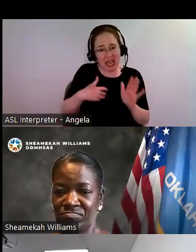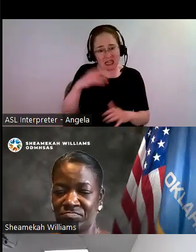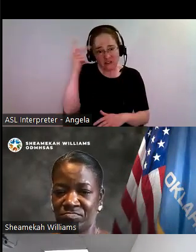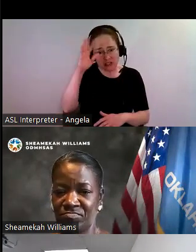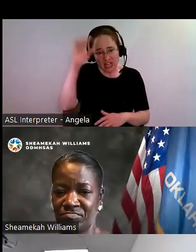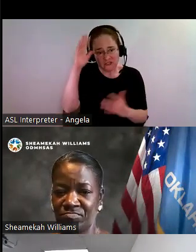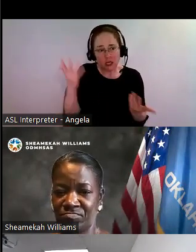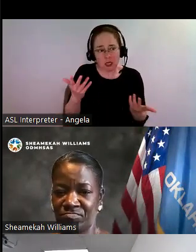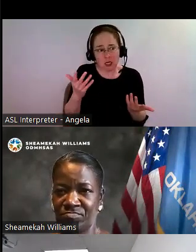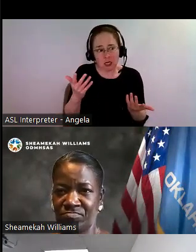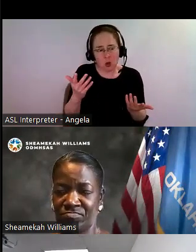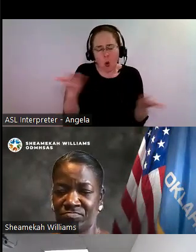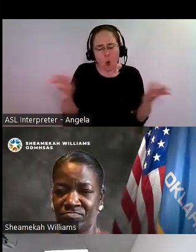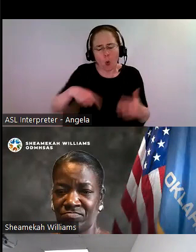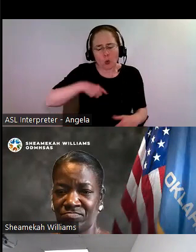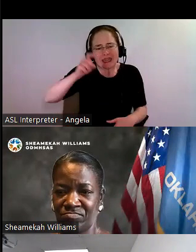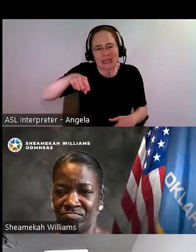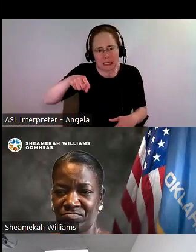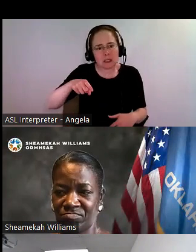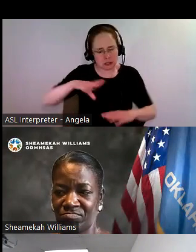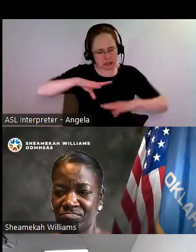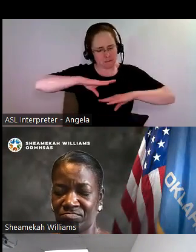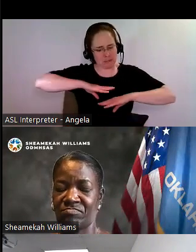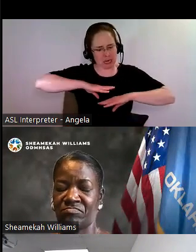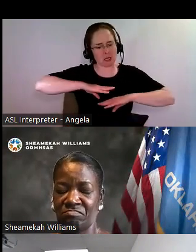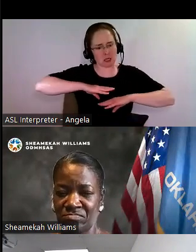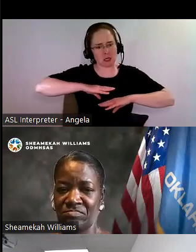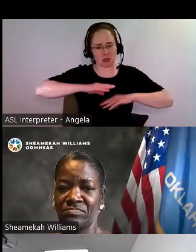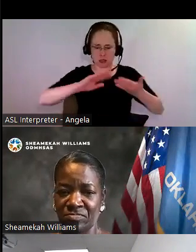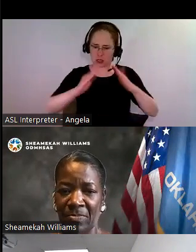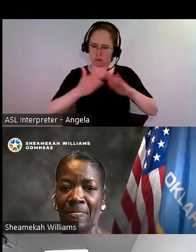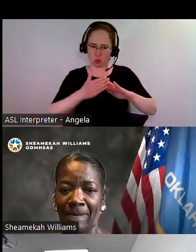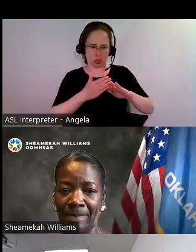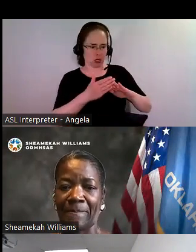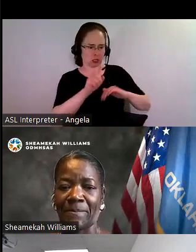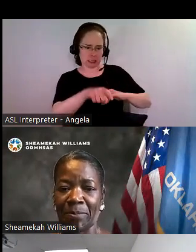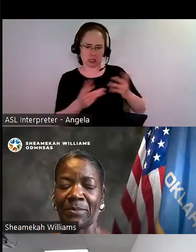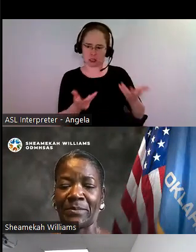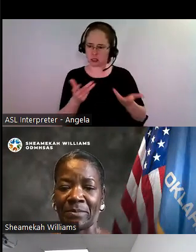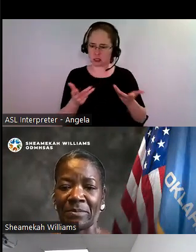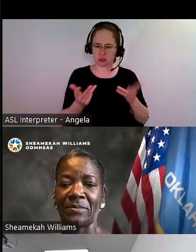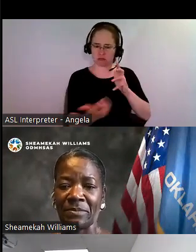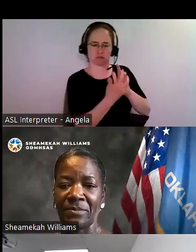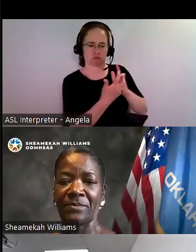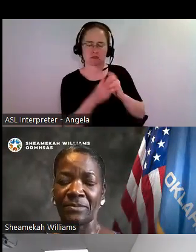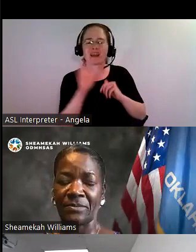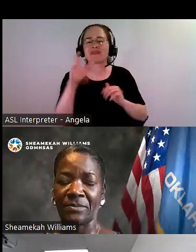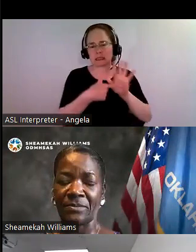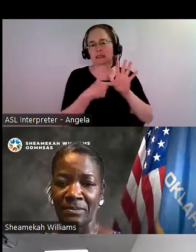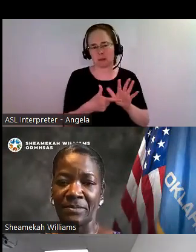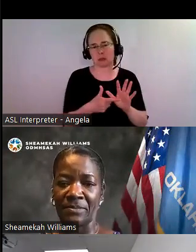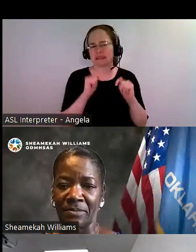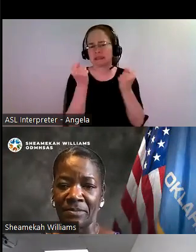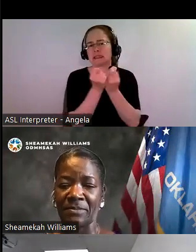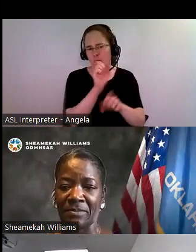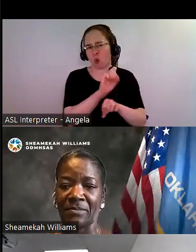of kind of what's needed to meet the needs of the communities and the families we serve. This is just that kind of example. It's that teamwork and that example